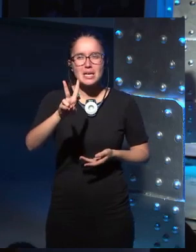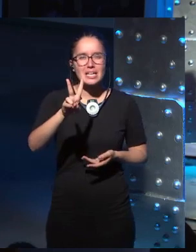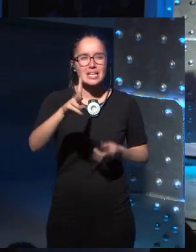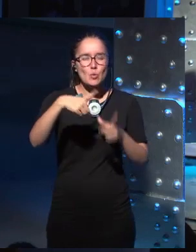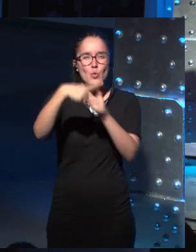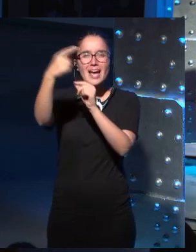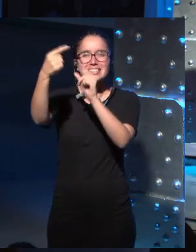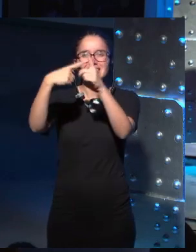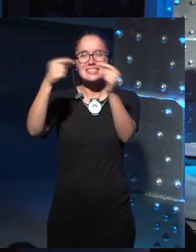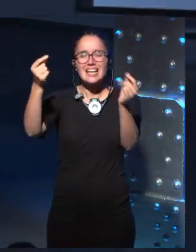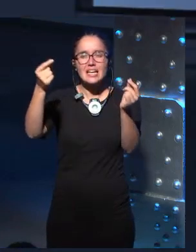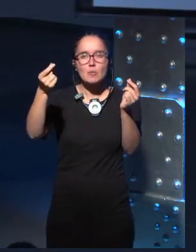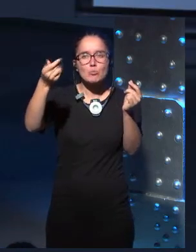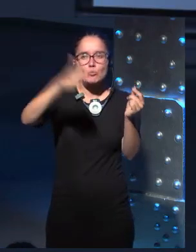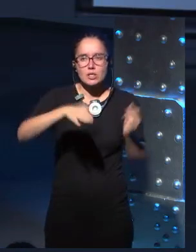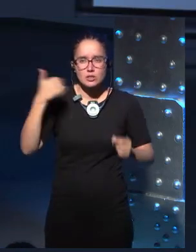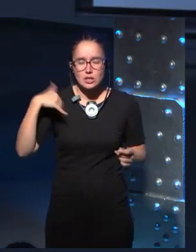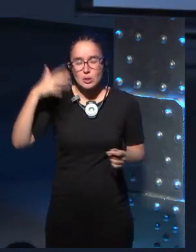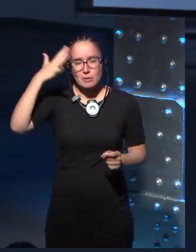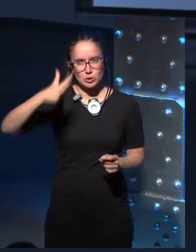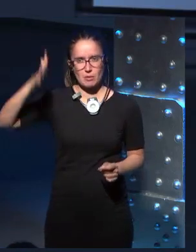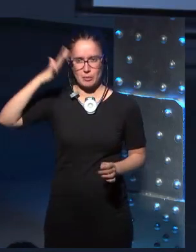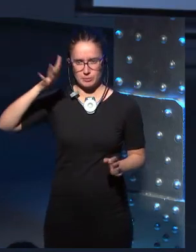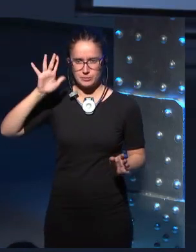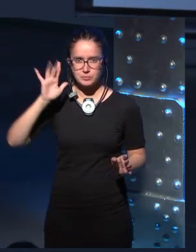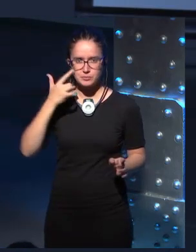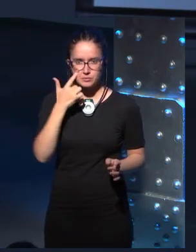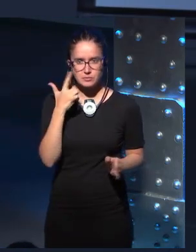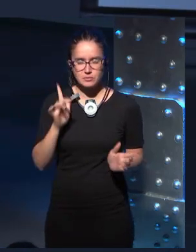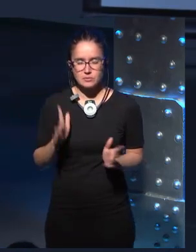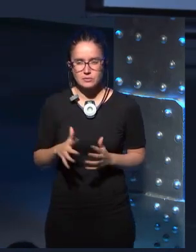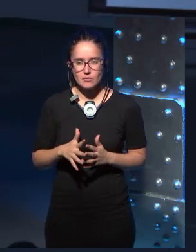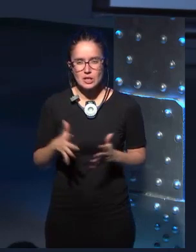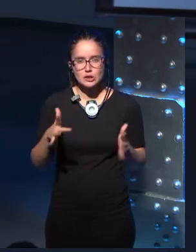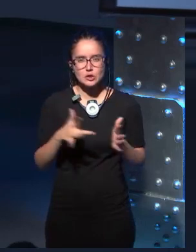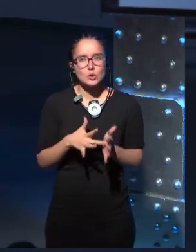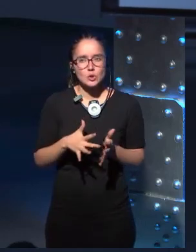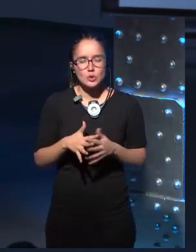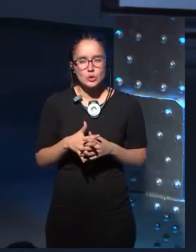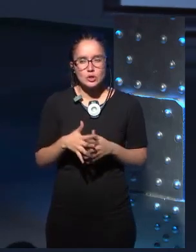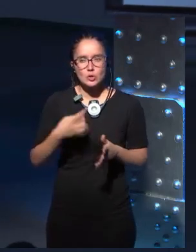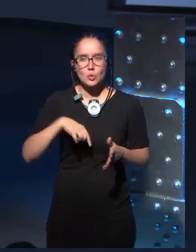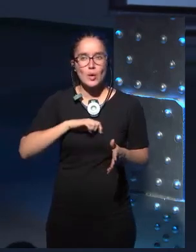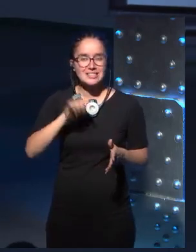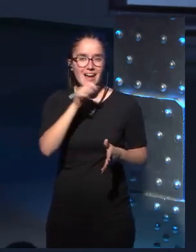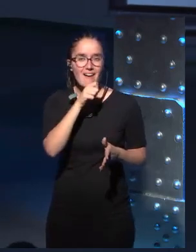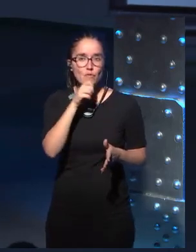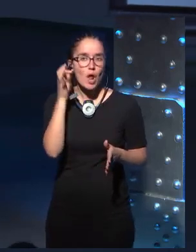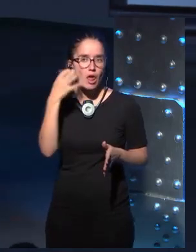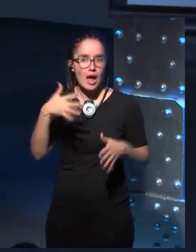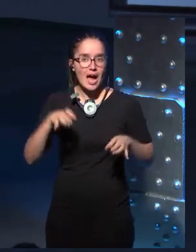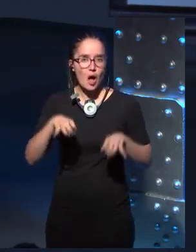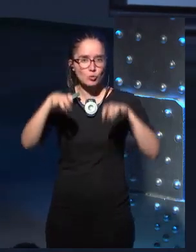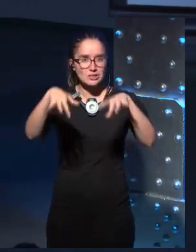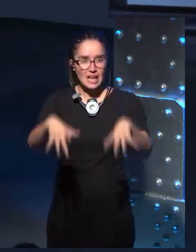dead? Imagine that you have a grandmother in Australia, and she writes, she